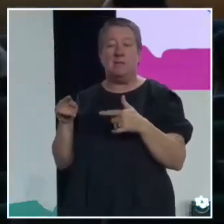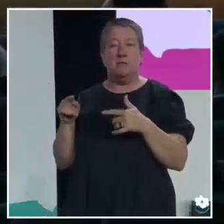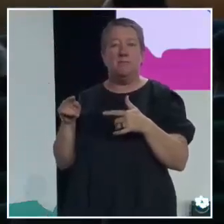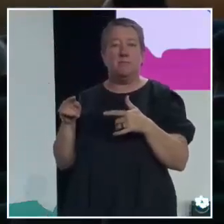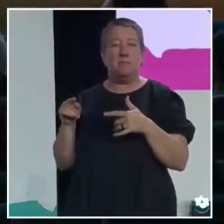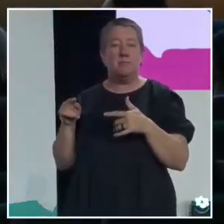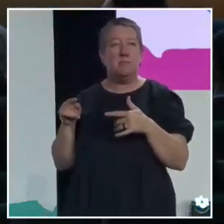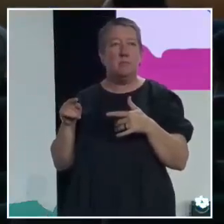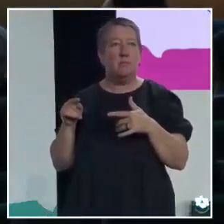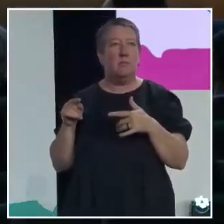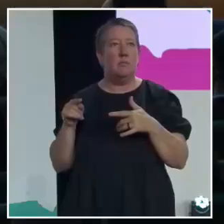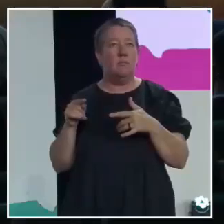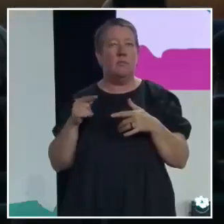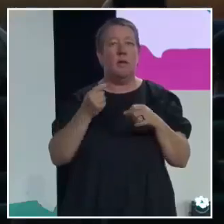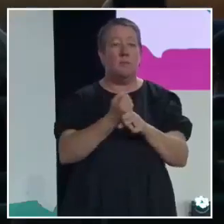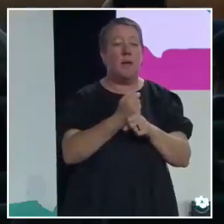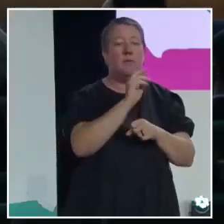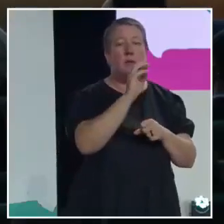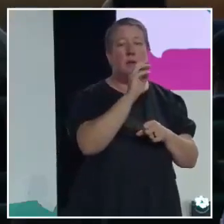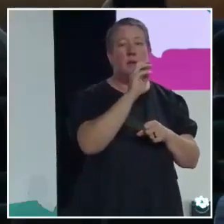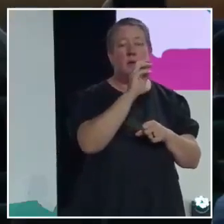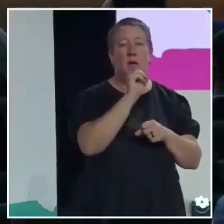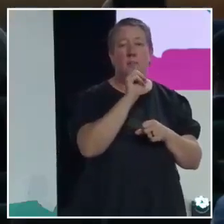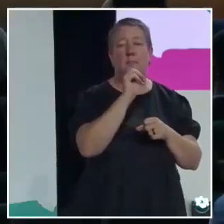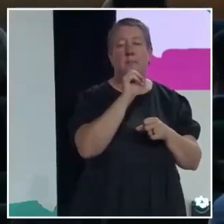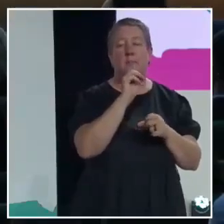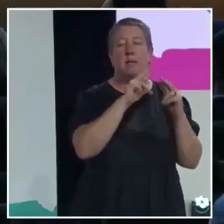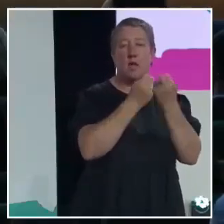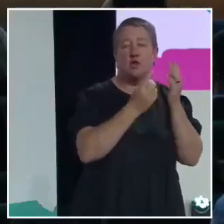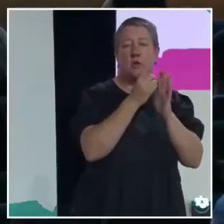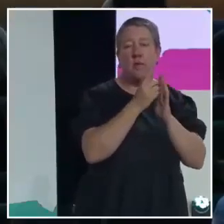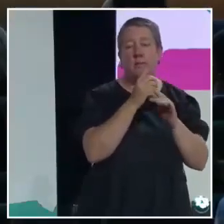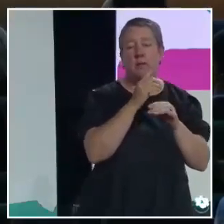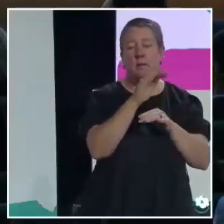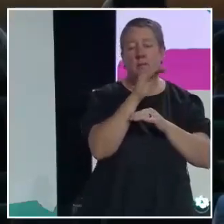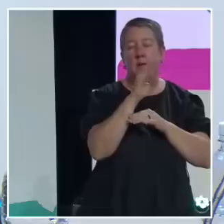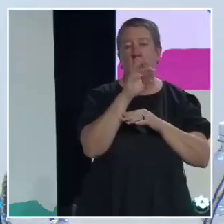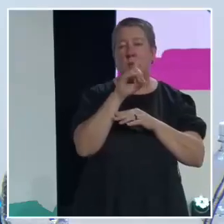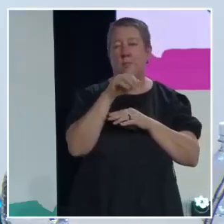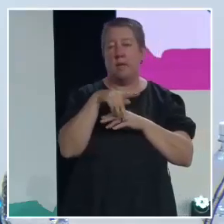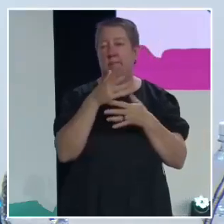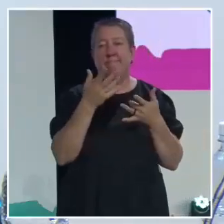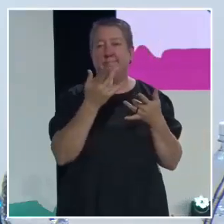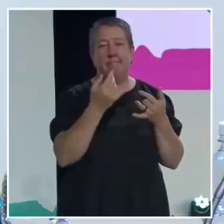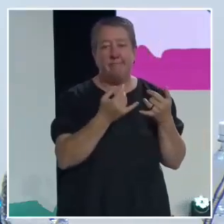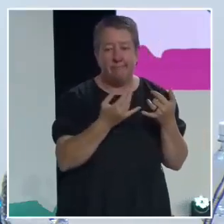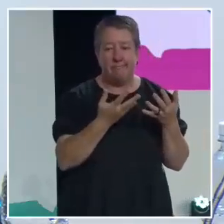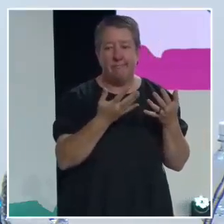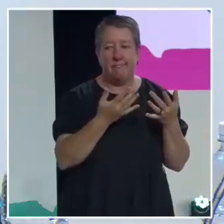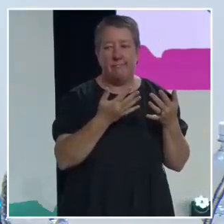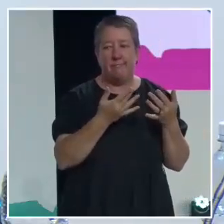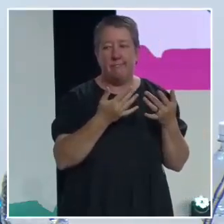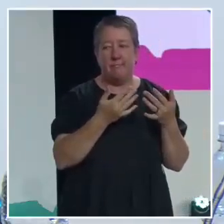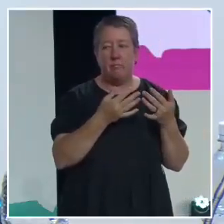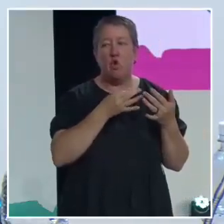make this kind of MDB and NDB that issue bond become more risk averse. They tend to be, may become